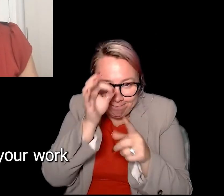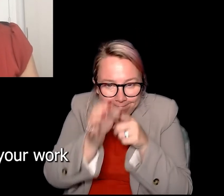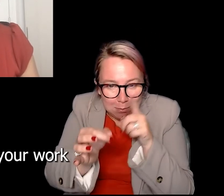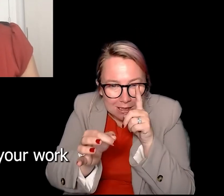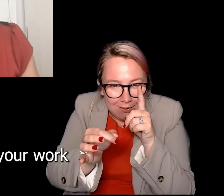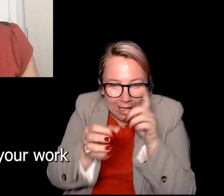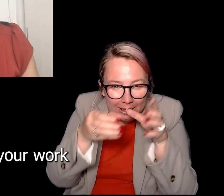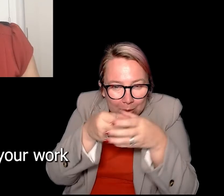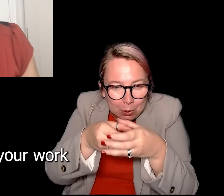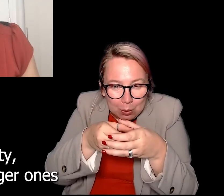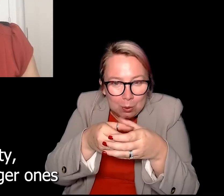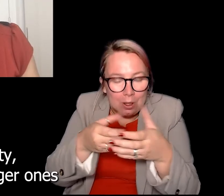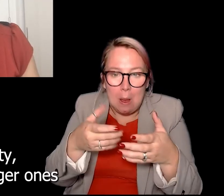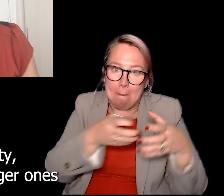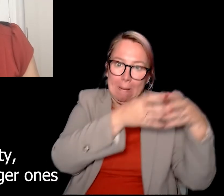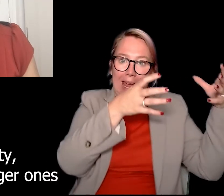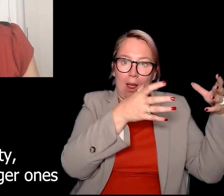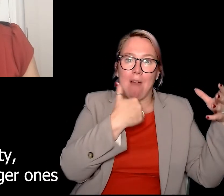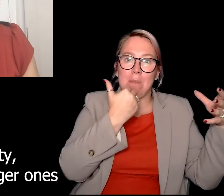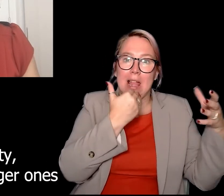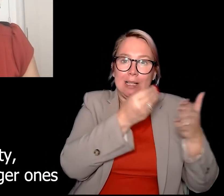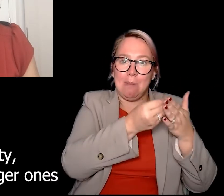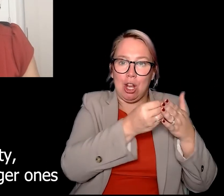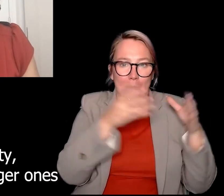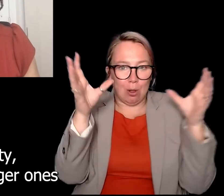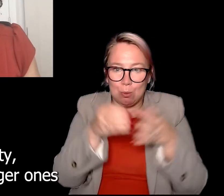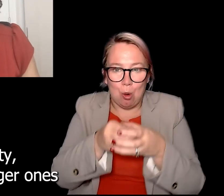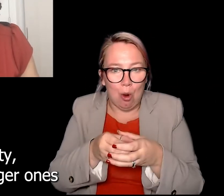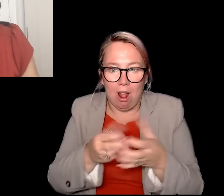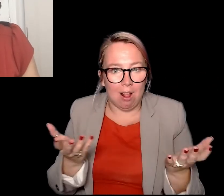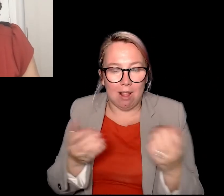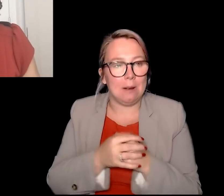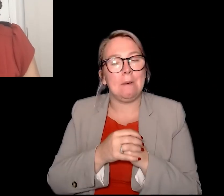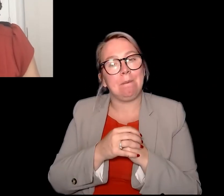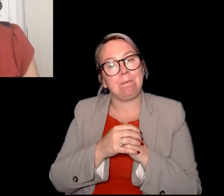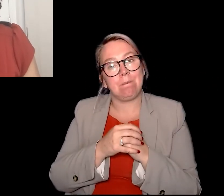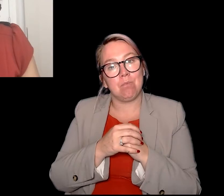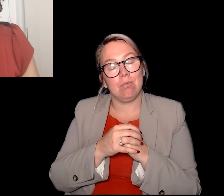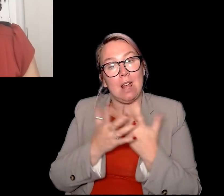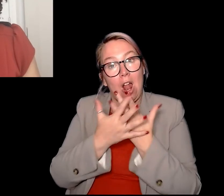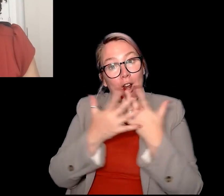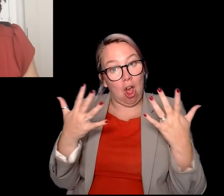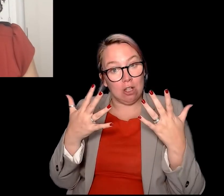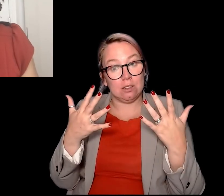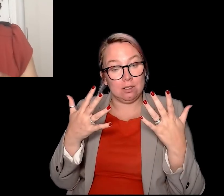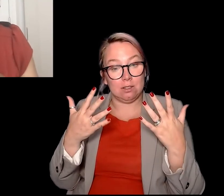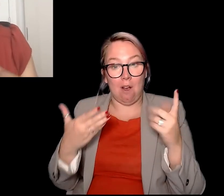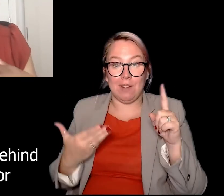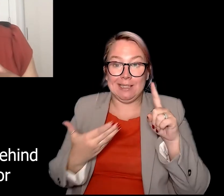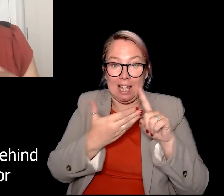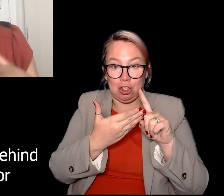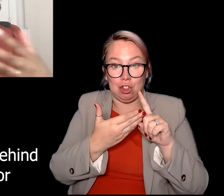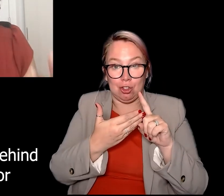obviously reflecting in your work, where I suppose you're in a smaller entity than maybe some of the bigger ones that you've been to. So for